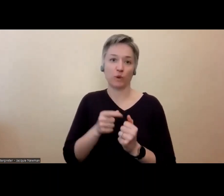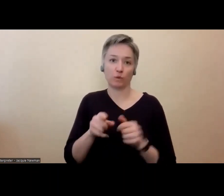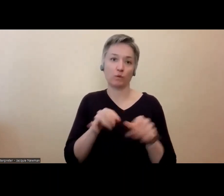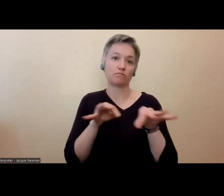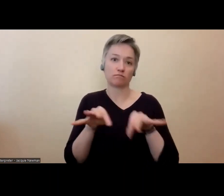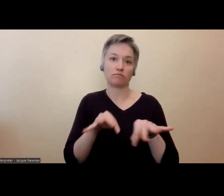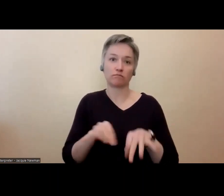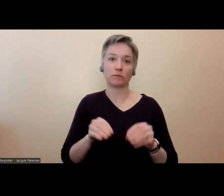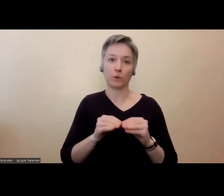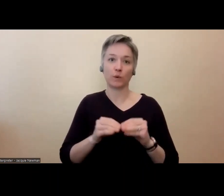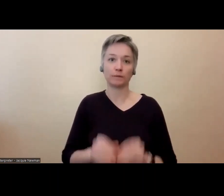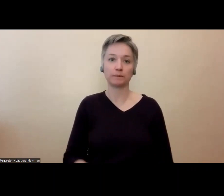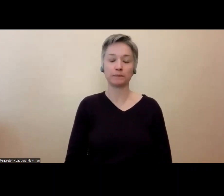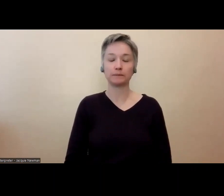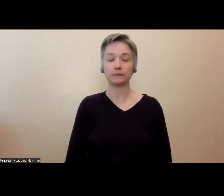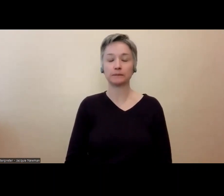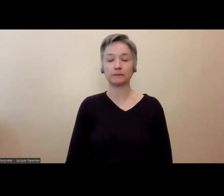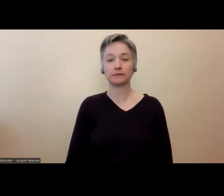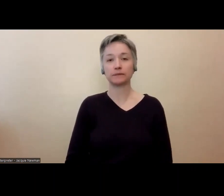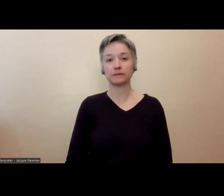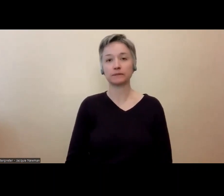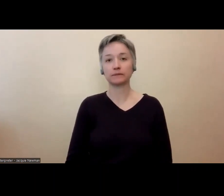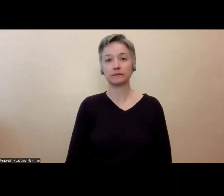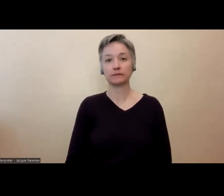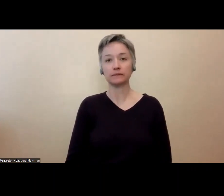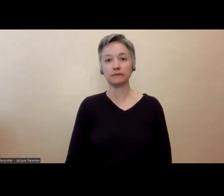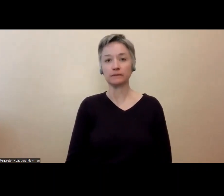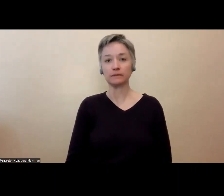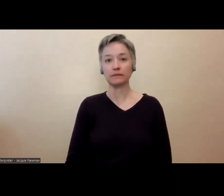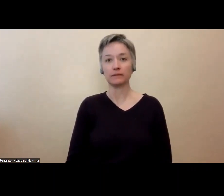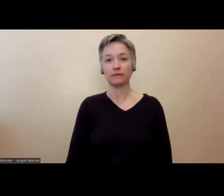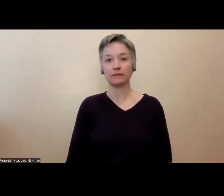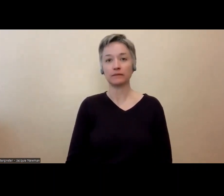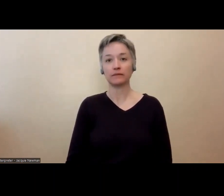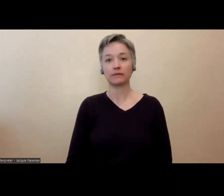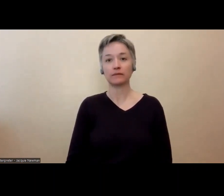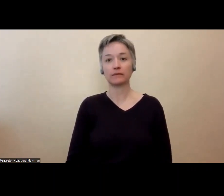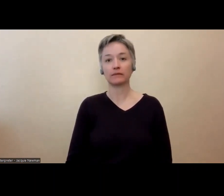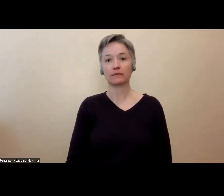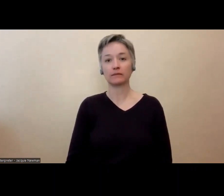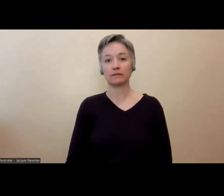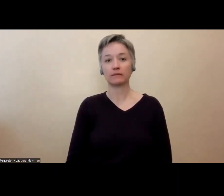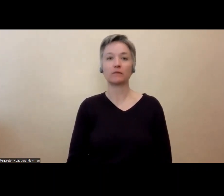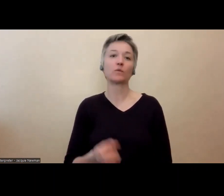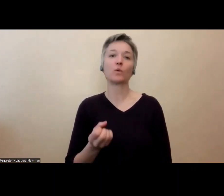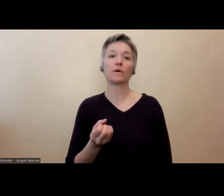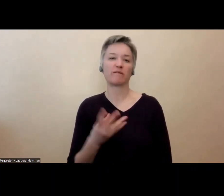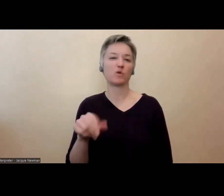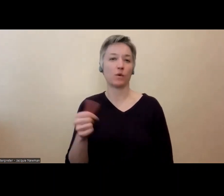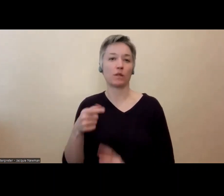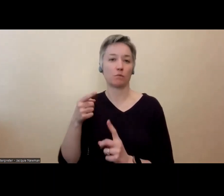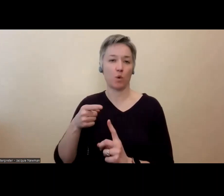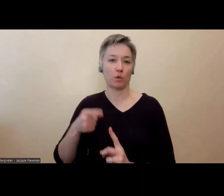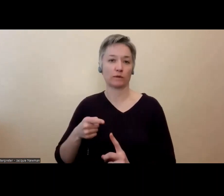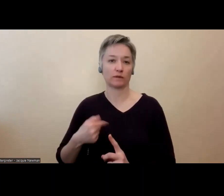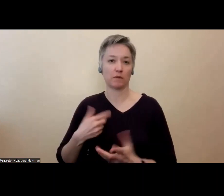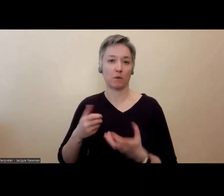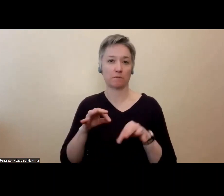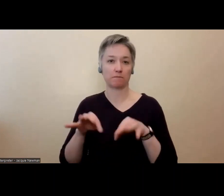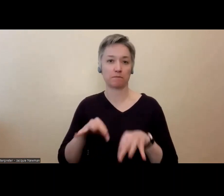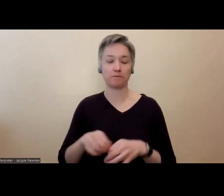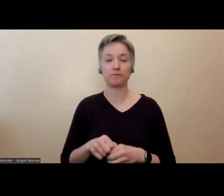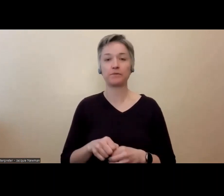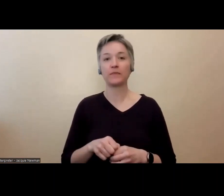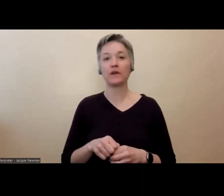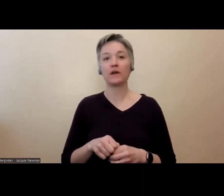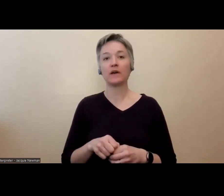details. So a couple other things to discuss. I'd like to ask in the